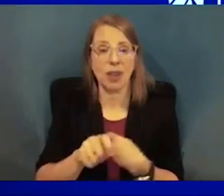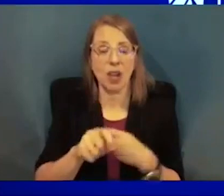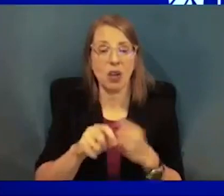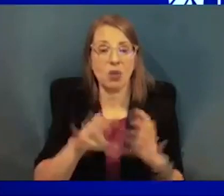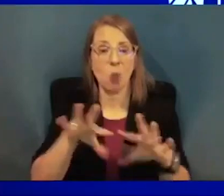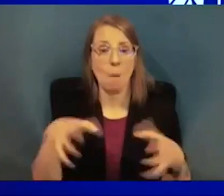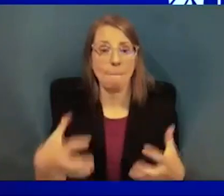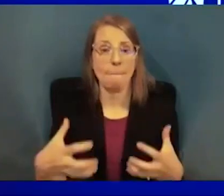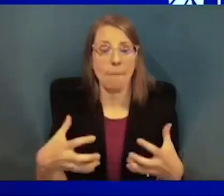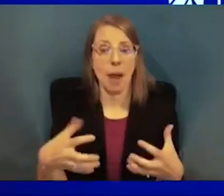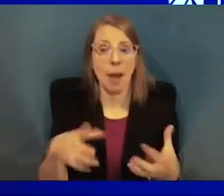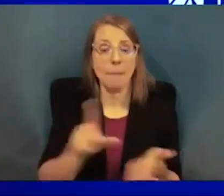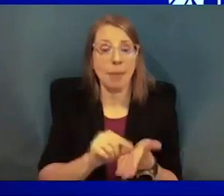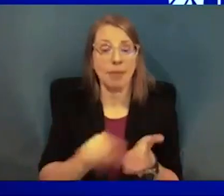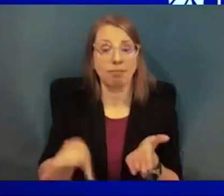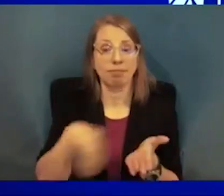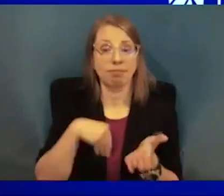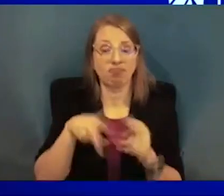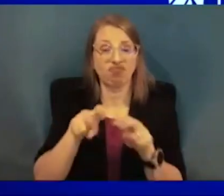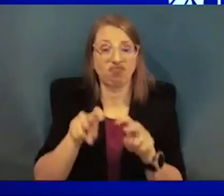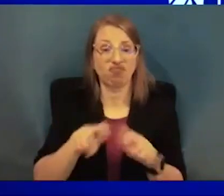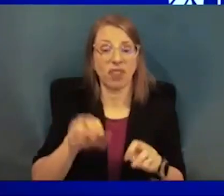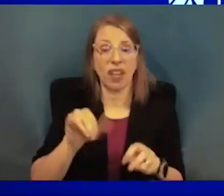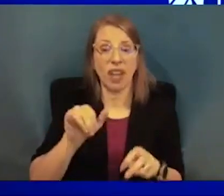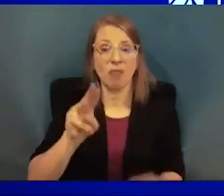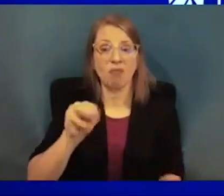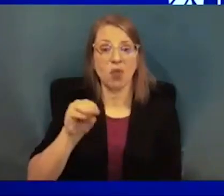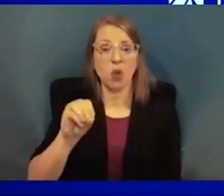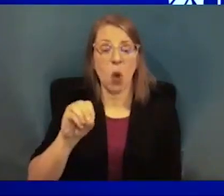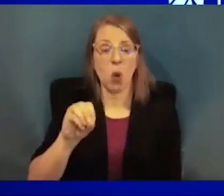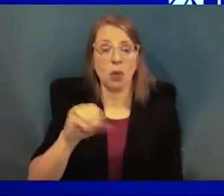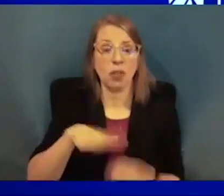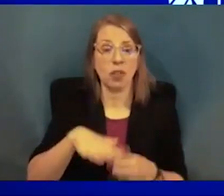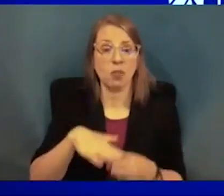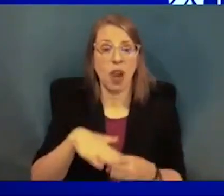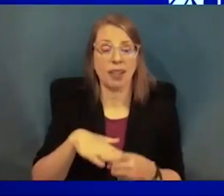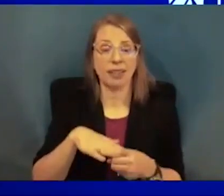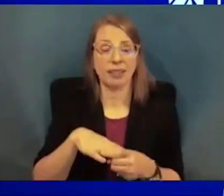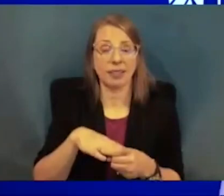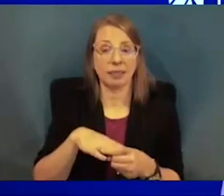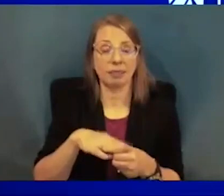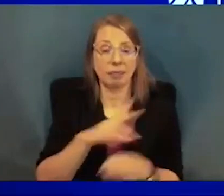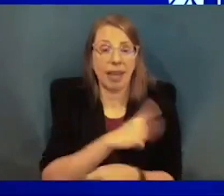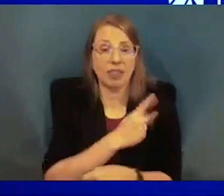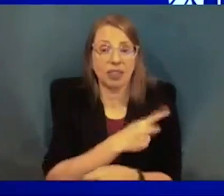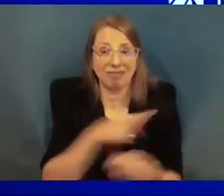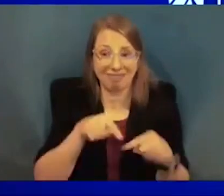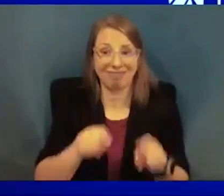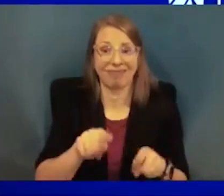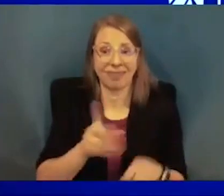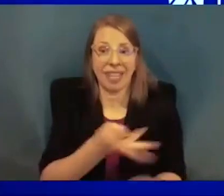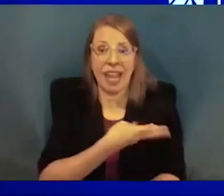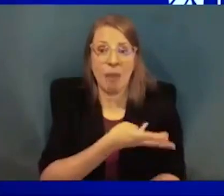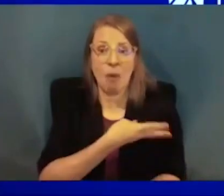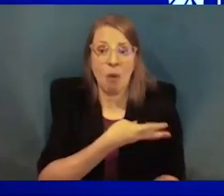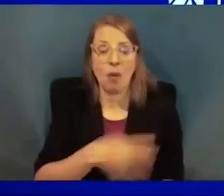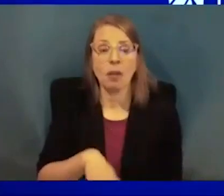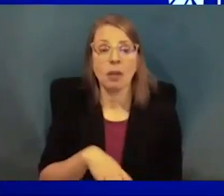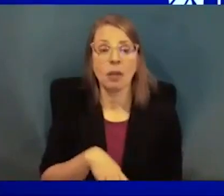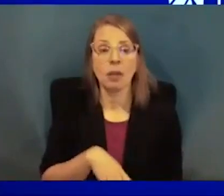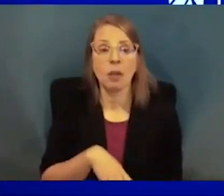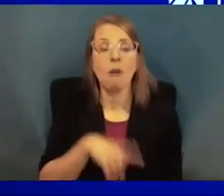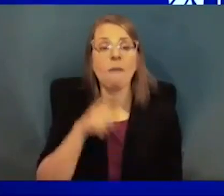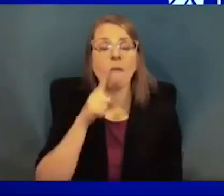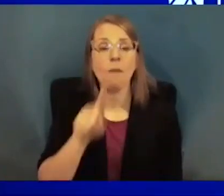that looks at those immunosuppressed populations and during chemotherapy. And what we do know is that for a large group of